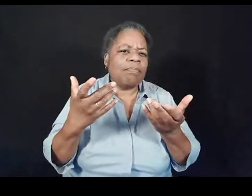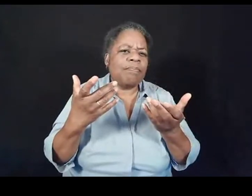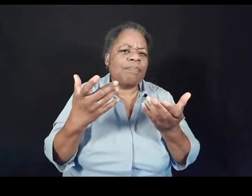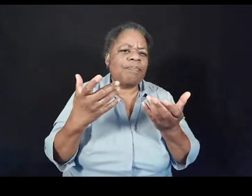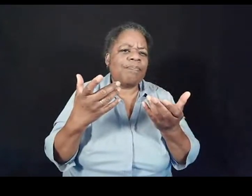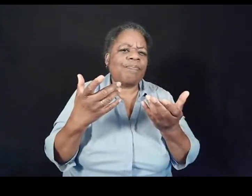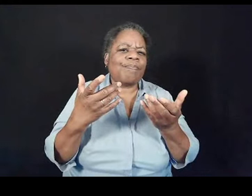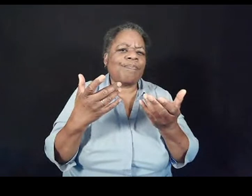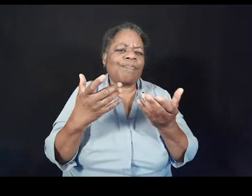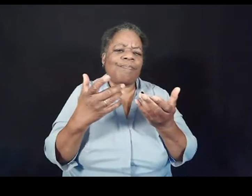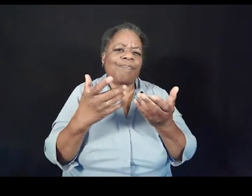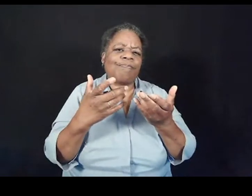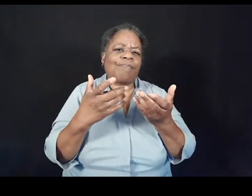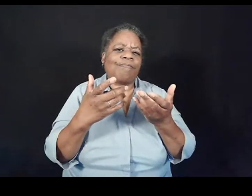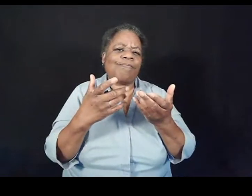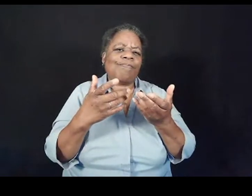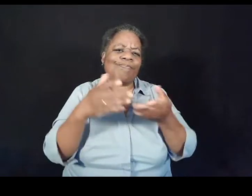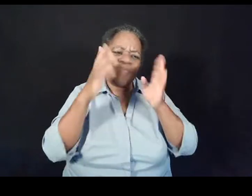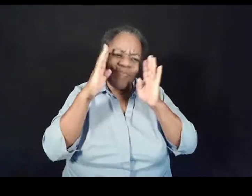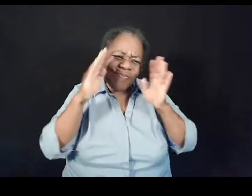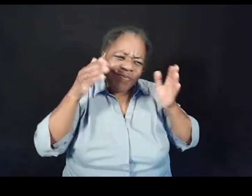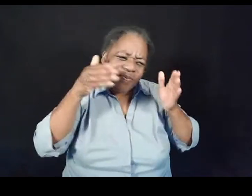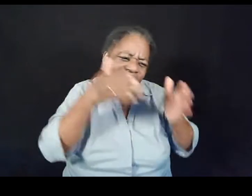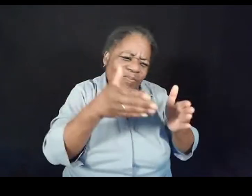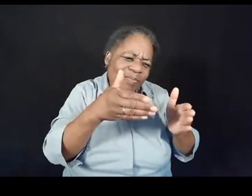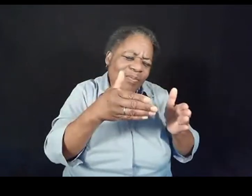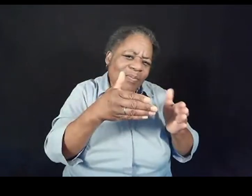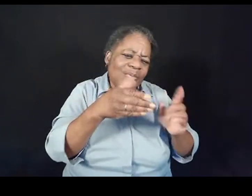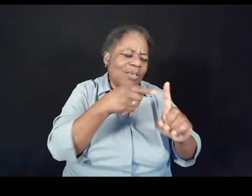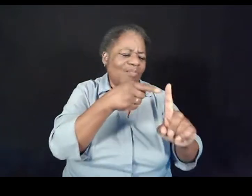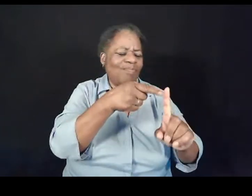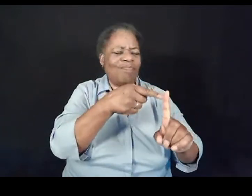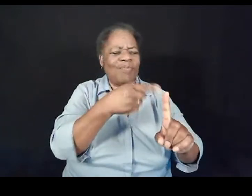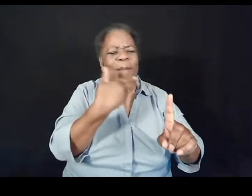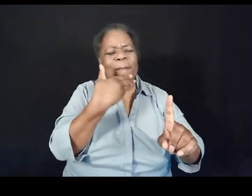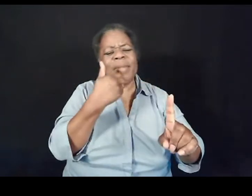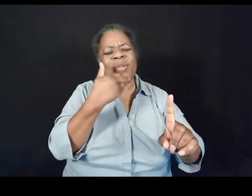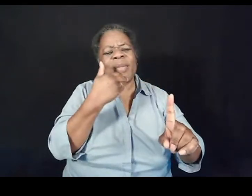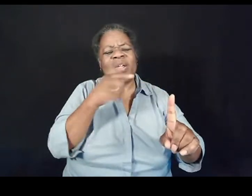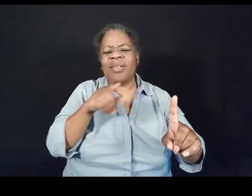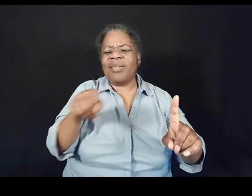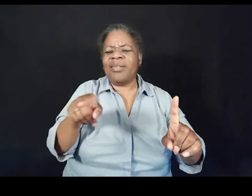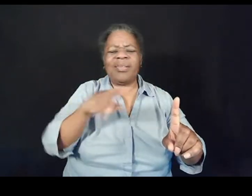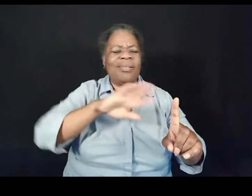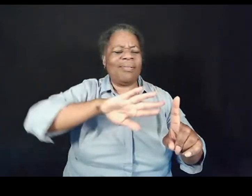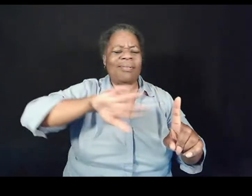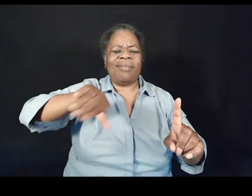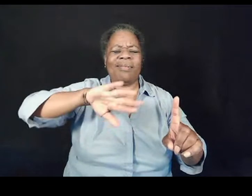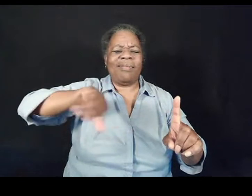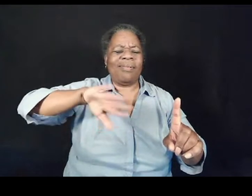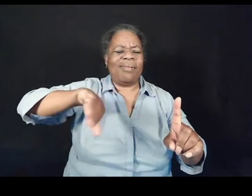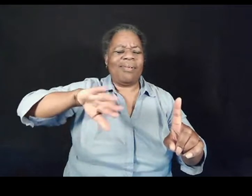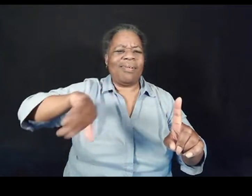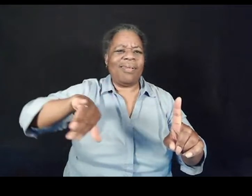partiality. It's treating some people better or worse than others, usually on the basis of some arbitrary